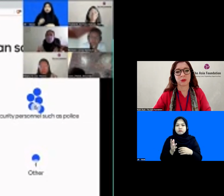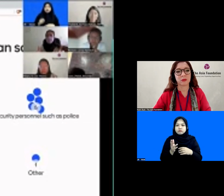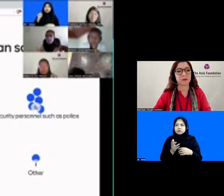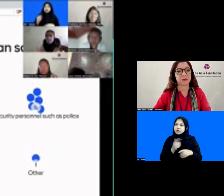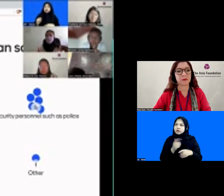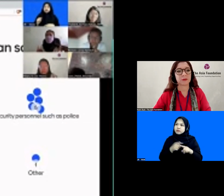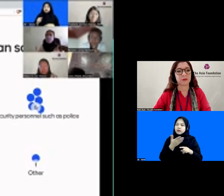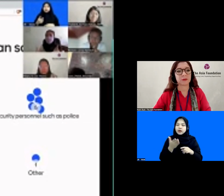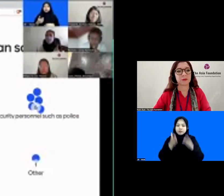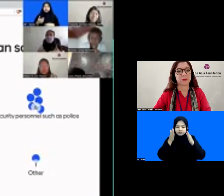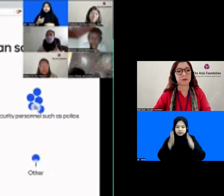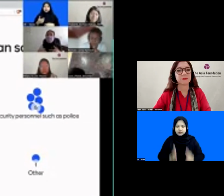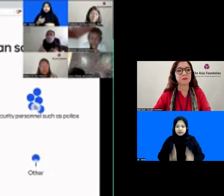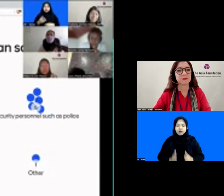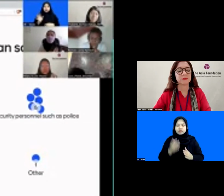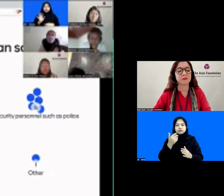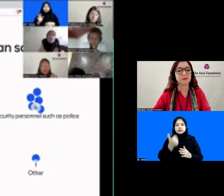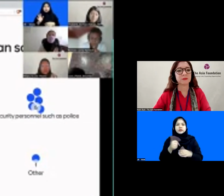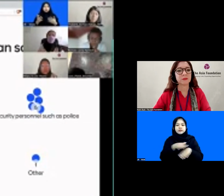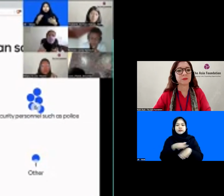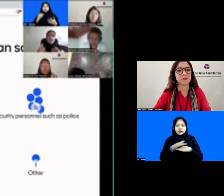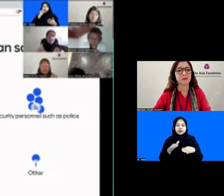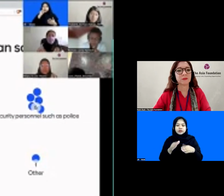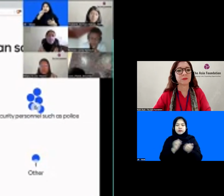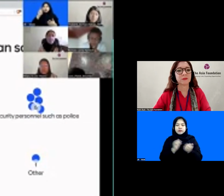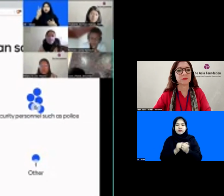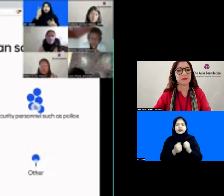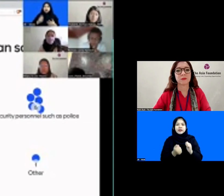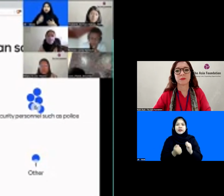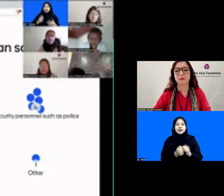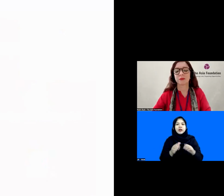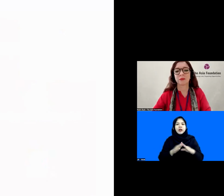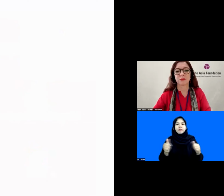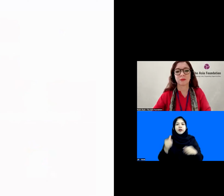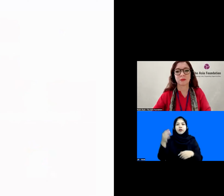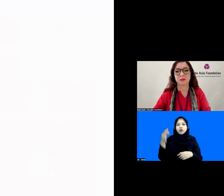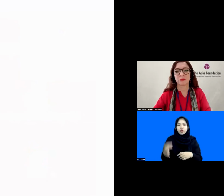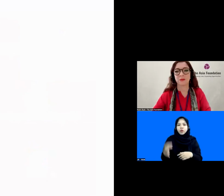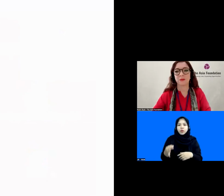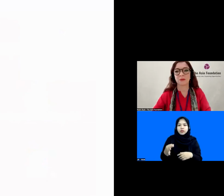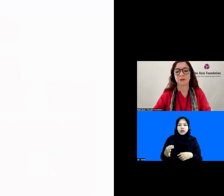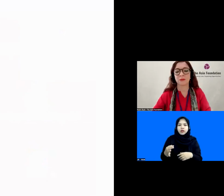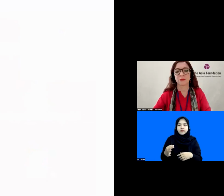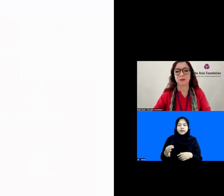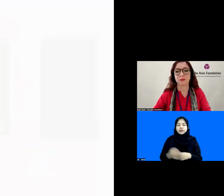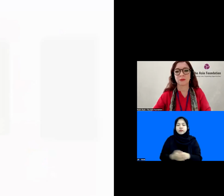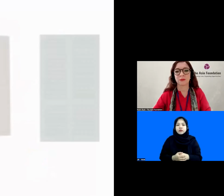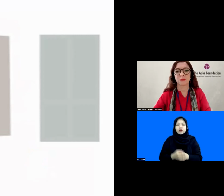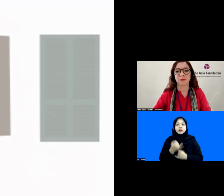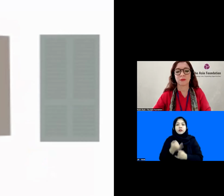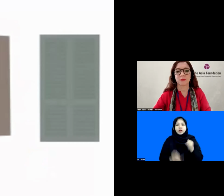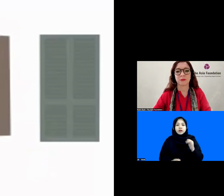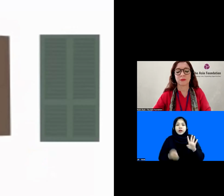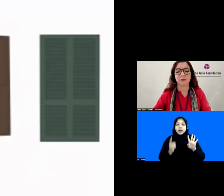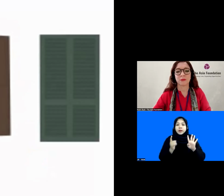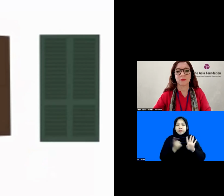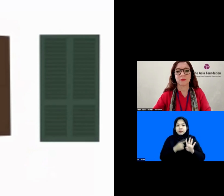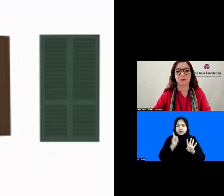them play a role in addressing the urban safety challenges. Finally, the fourth key insight is that there are